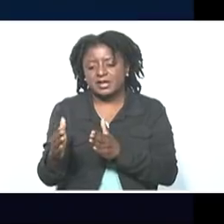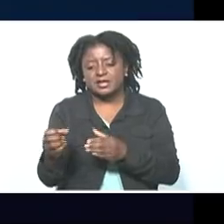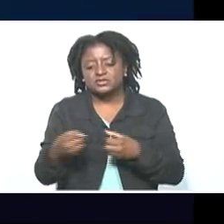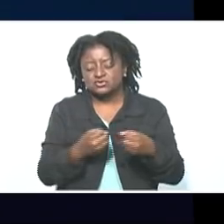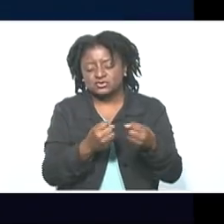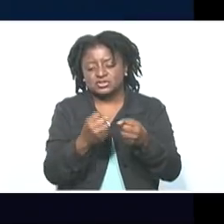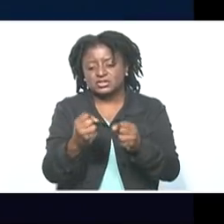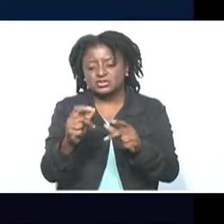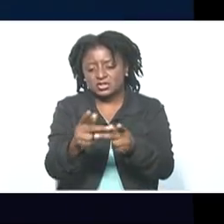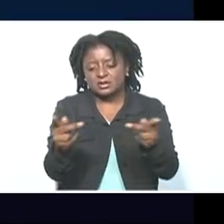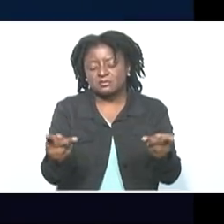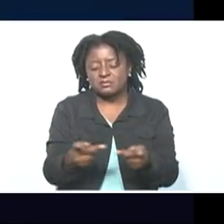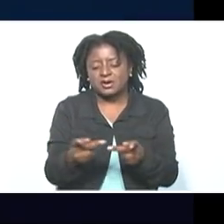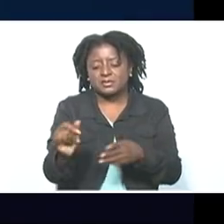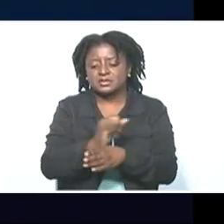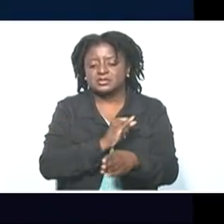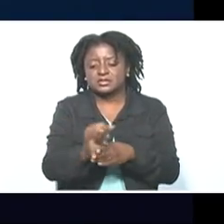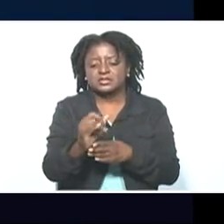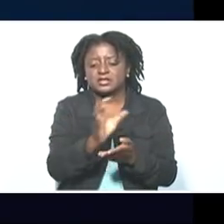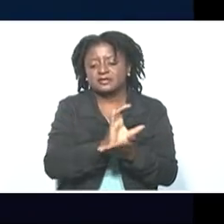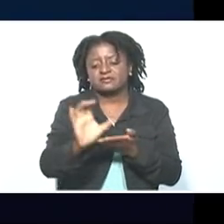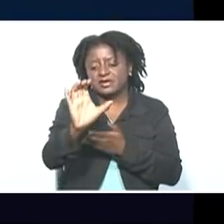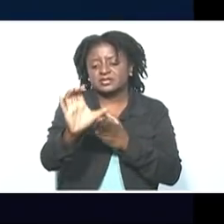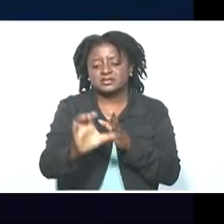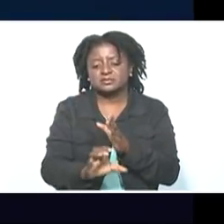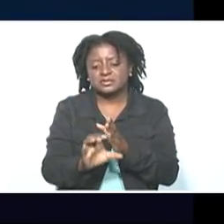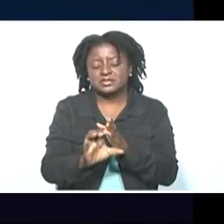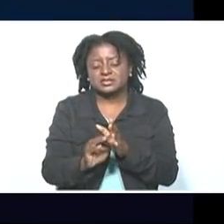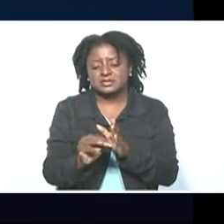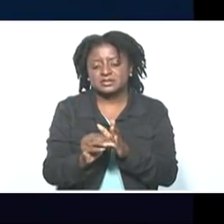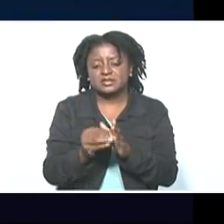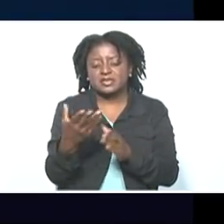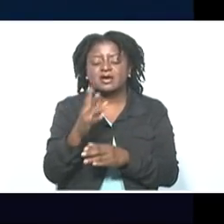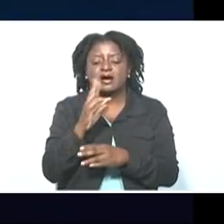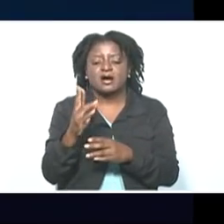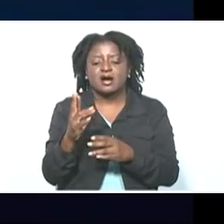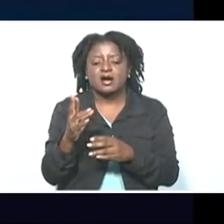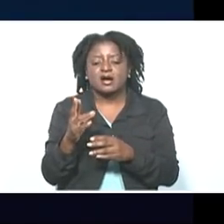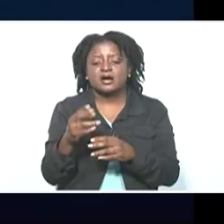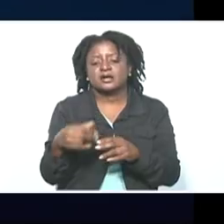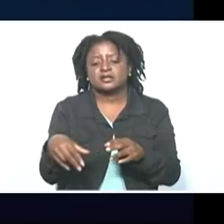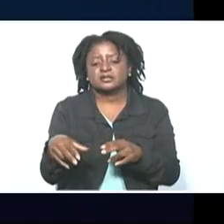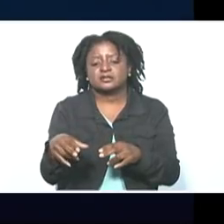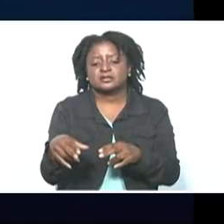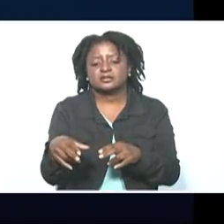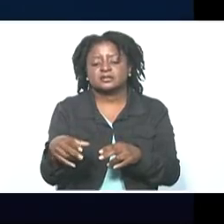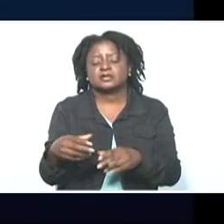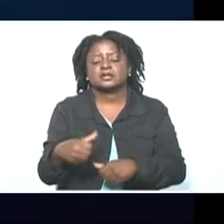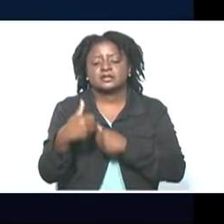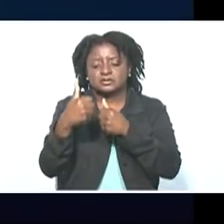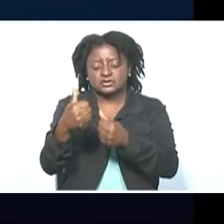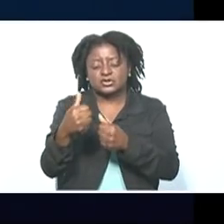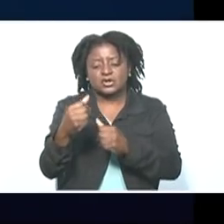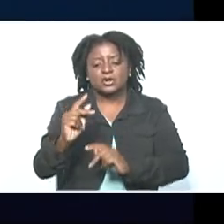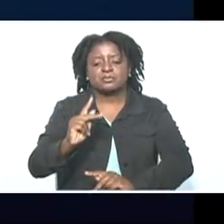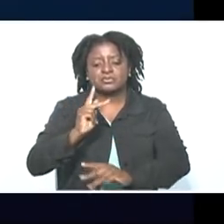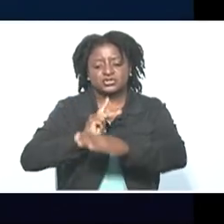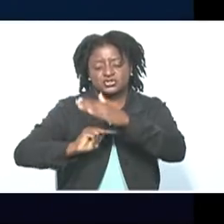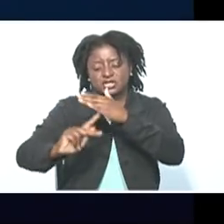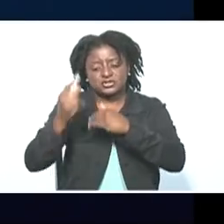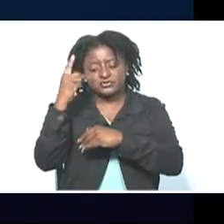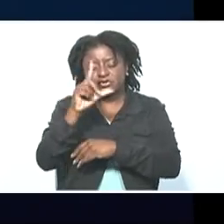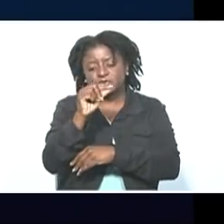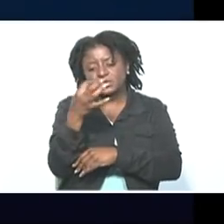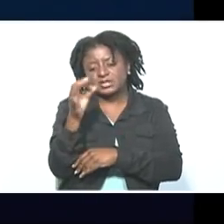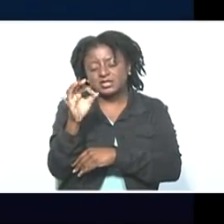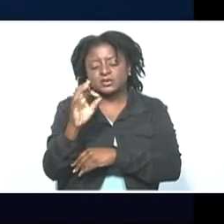strategic public sector investments, there are accelerated projections for 2019. We